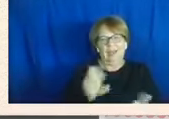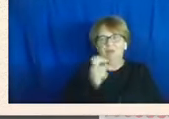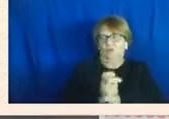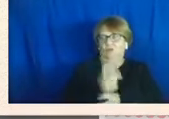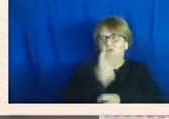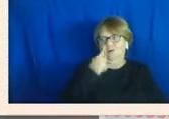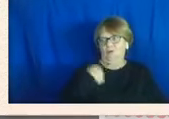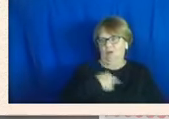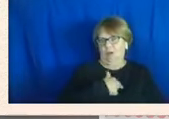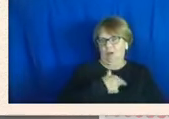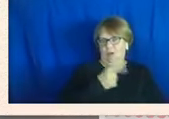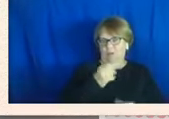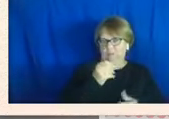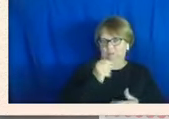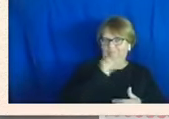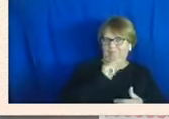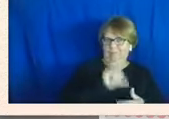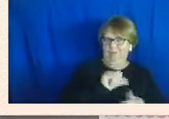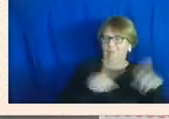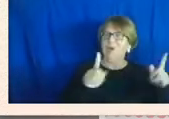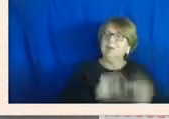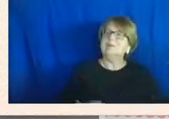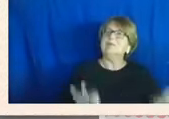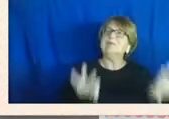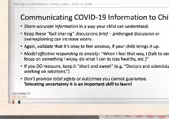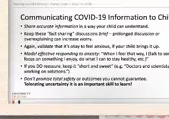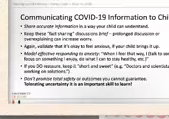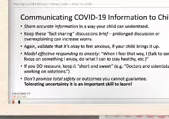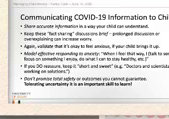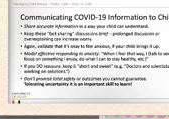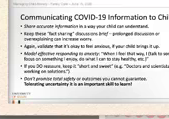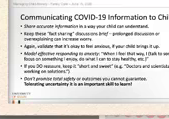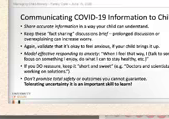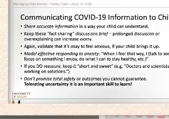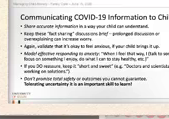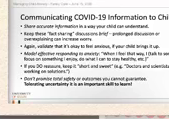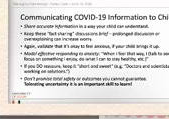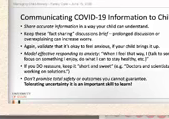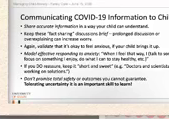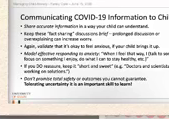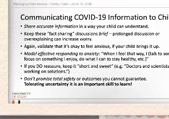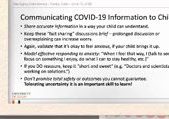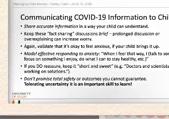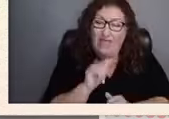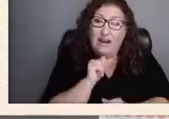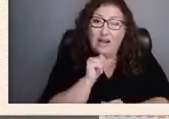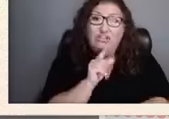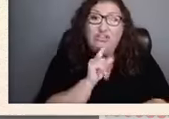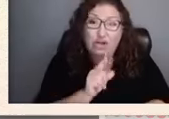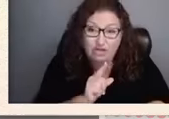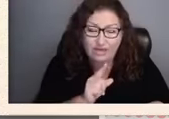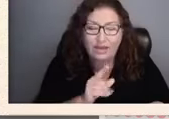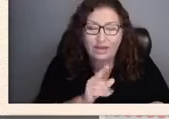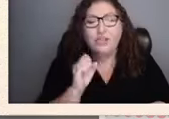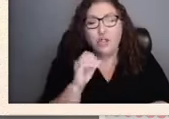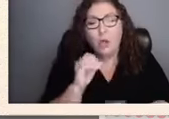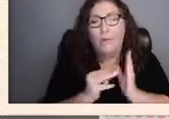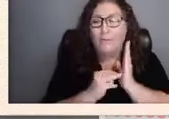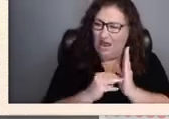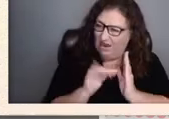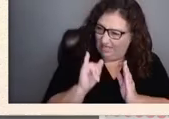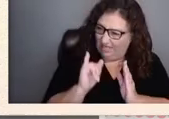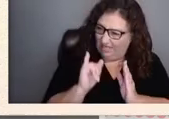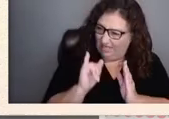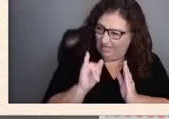But it's an important life skill to learn how to tolerate uncertainty. And so by modeling that that's okay, again, their emotions are